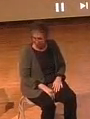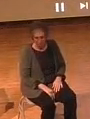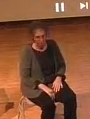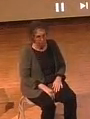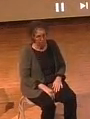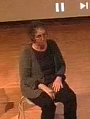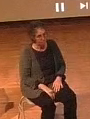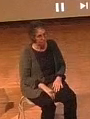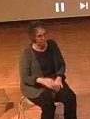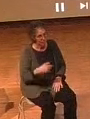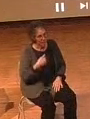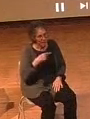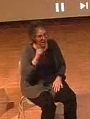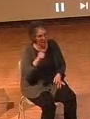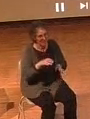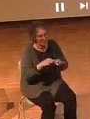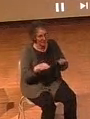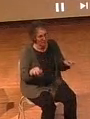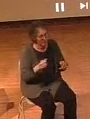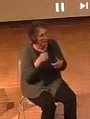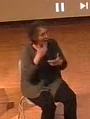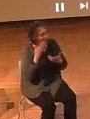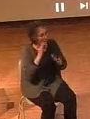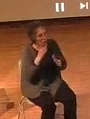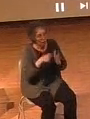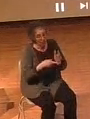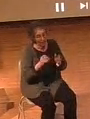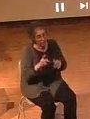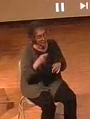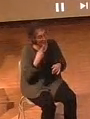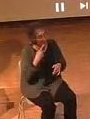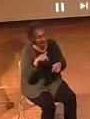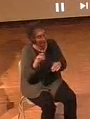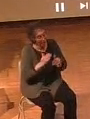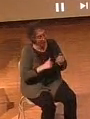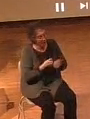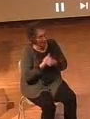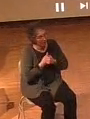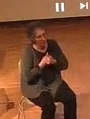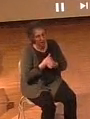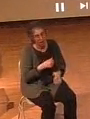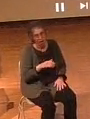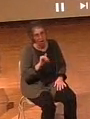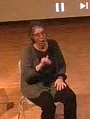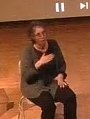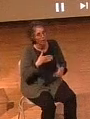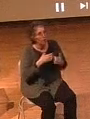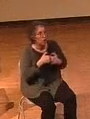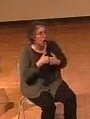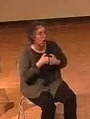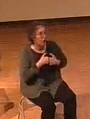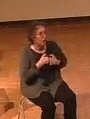And I actually need them because I don't know what the heck she's saying other than love. So please,